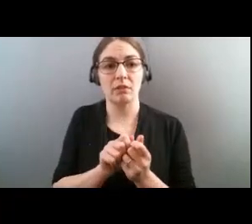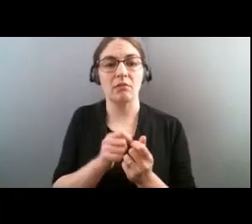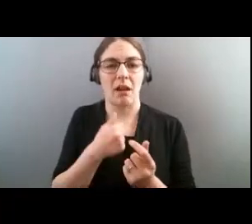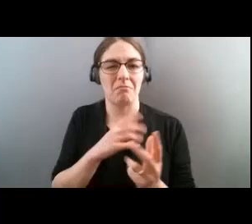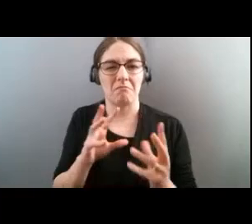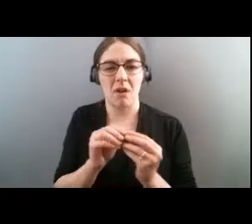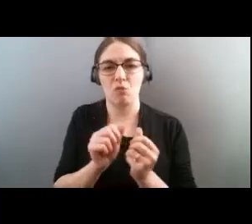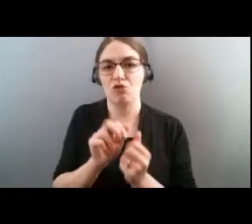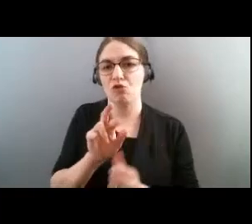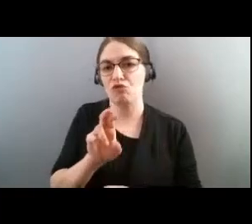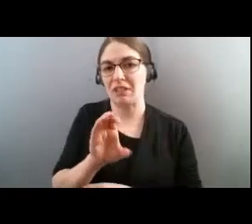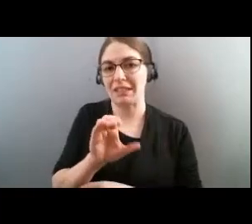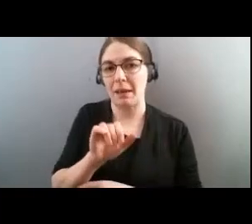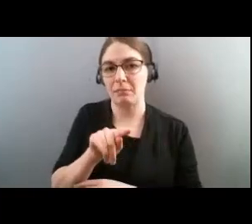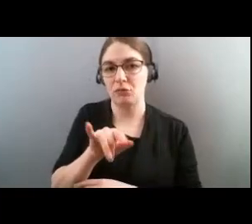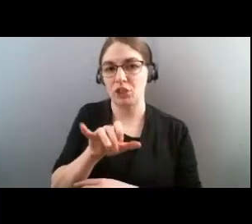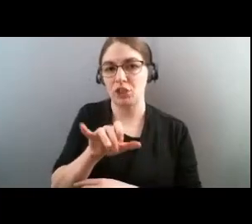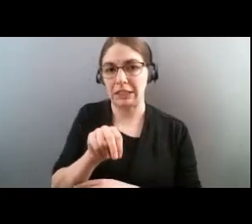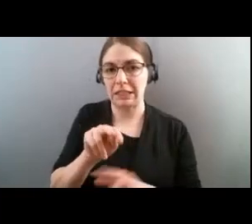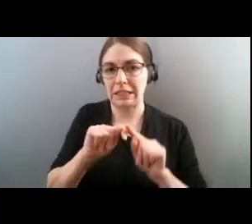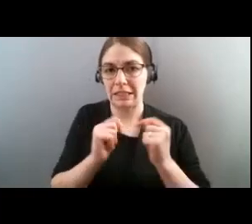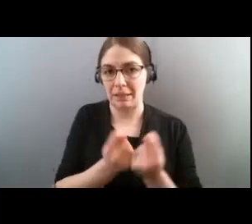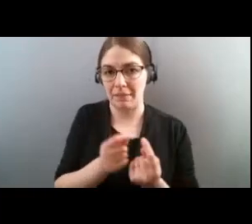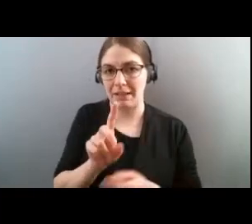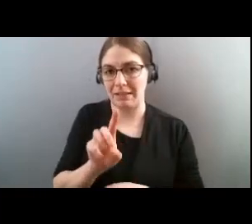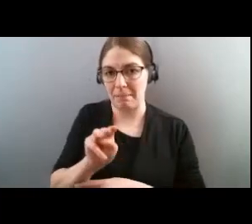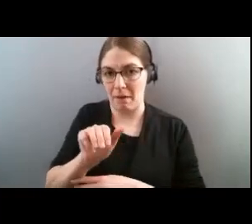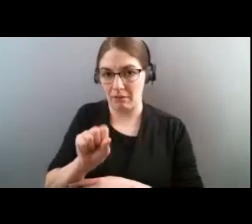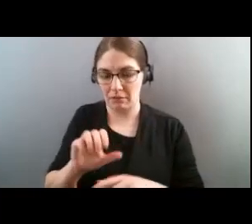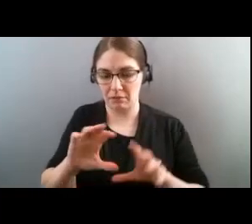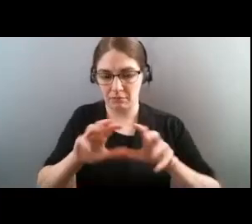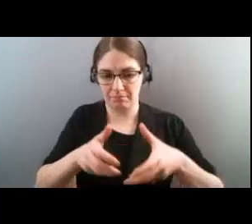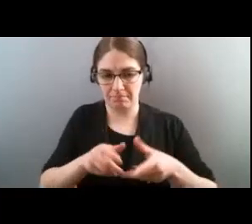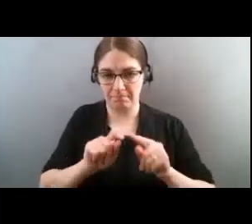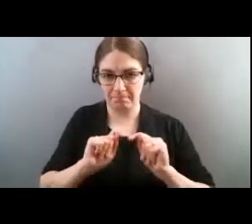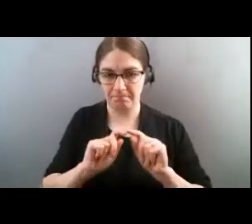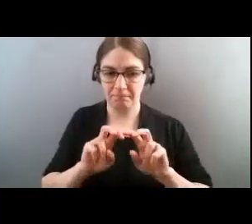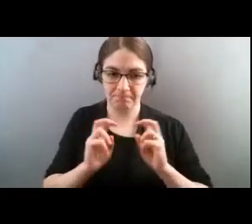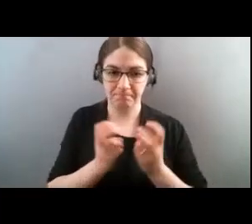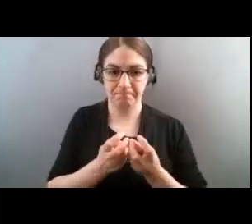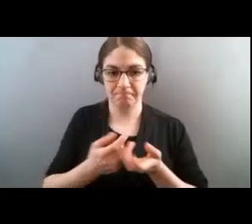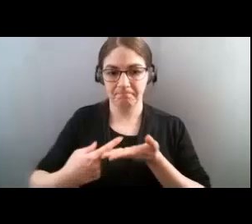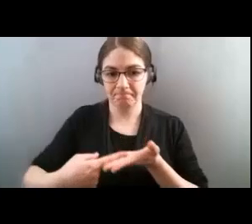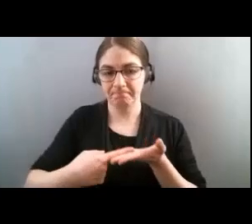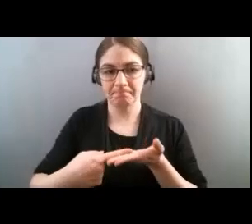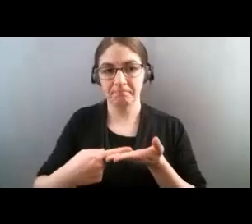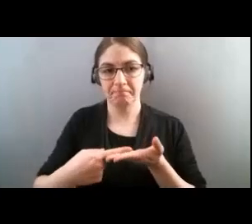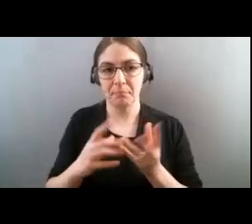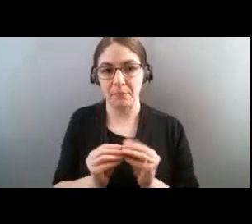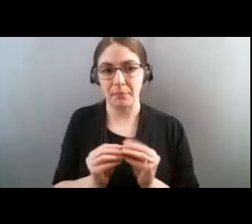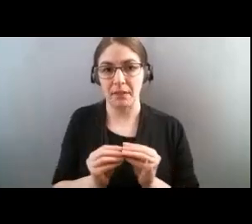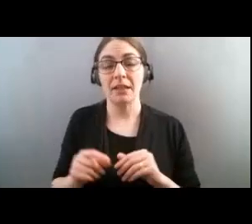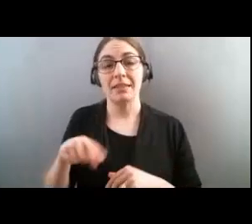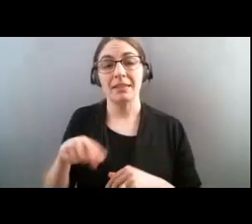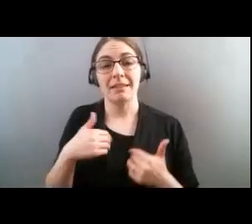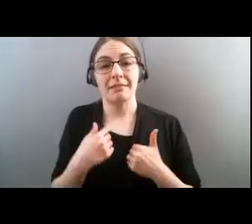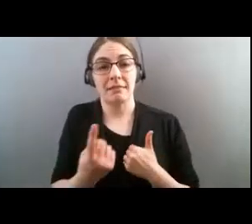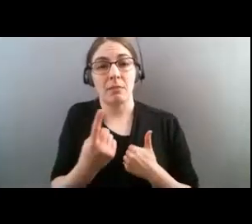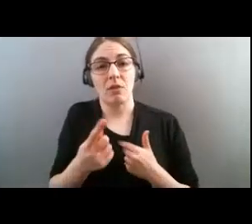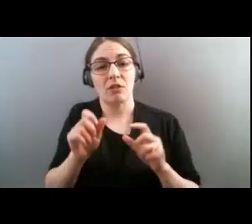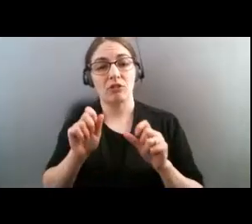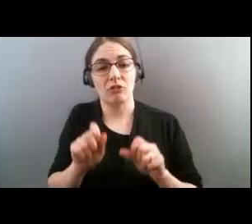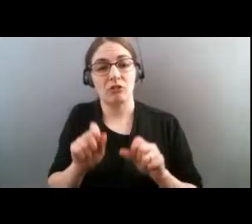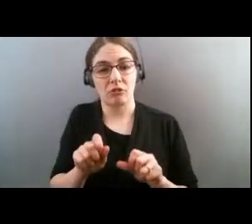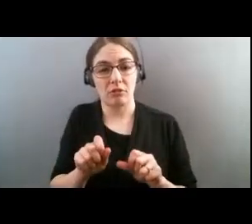at DMAS, and they had someone that could attend questions